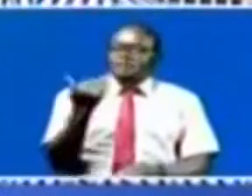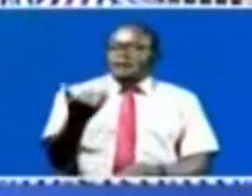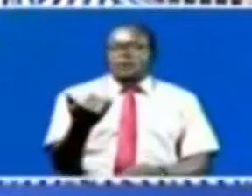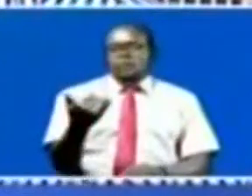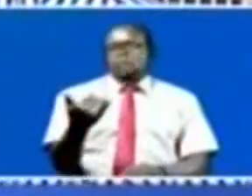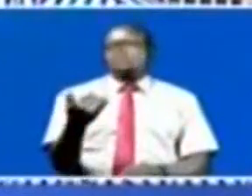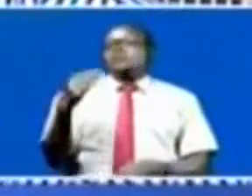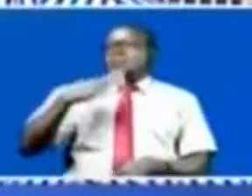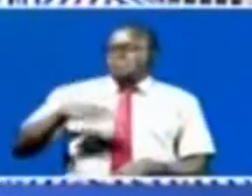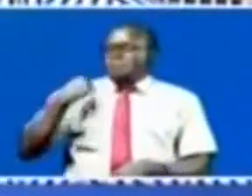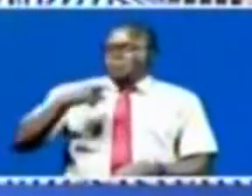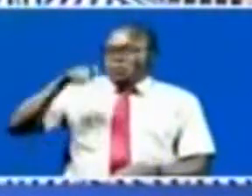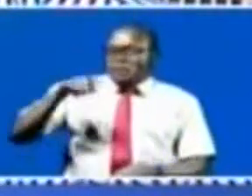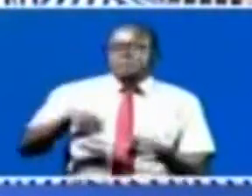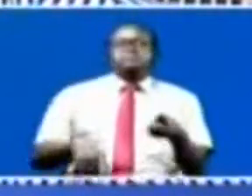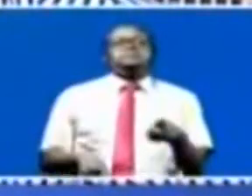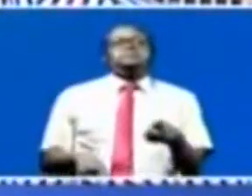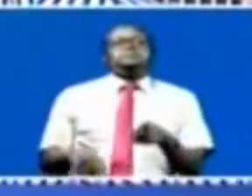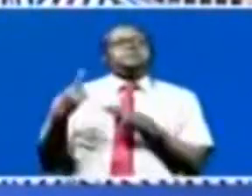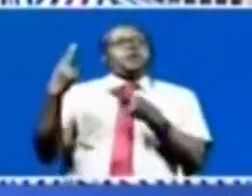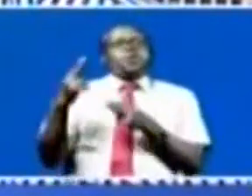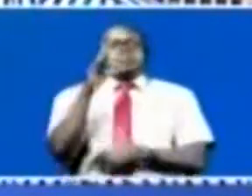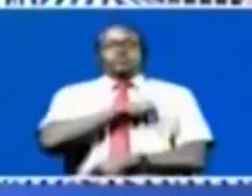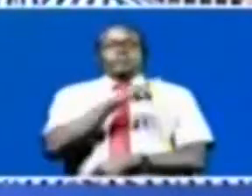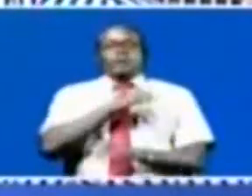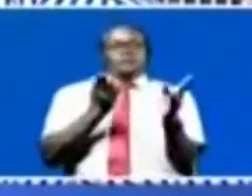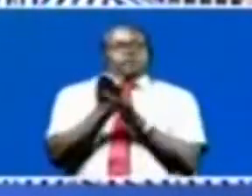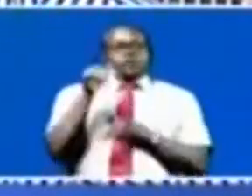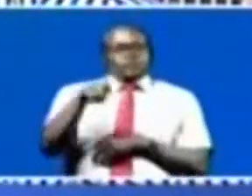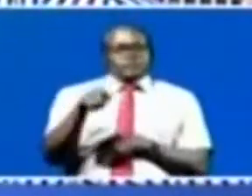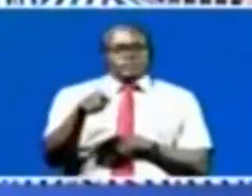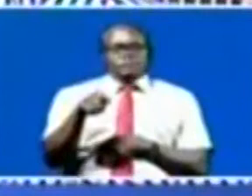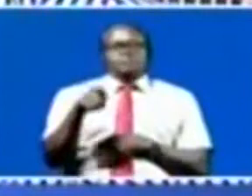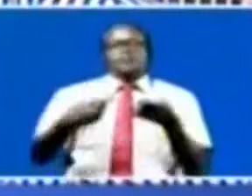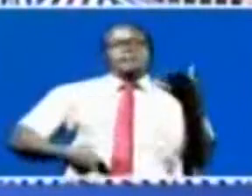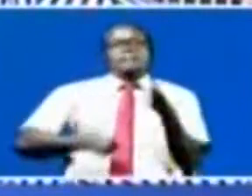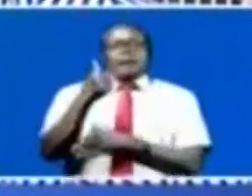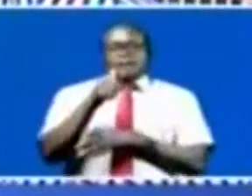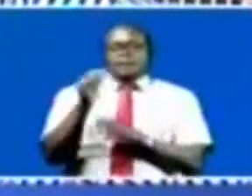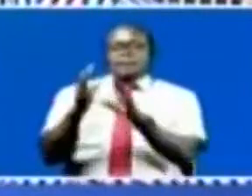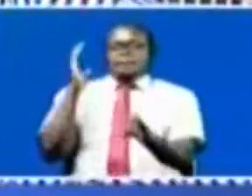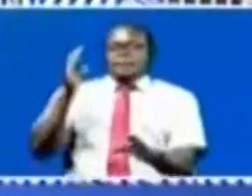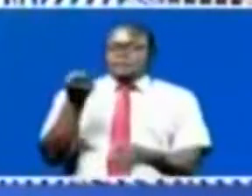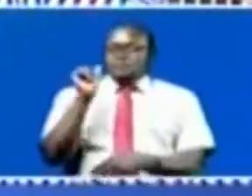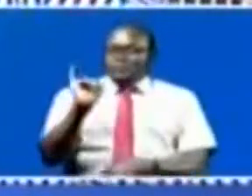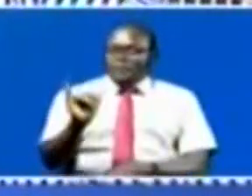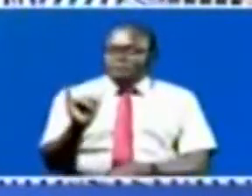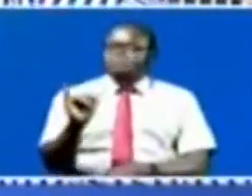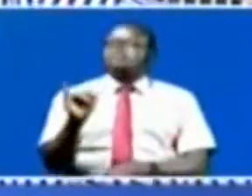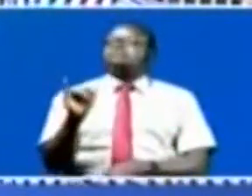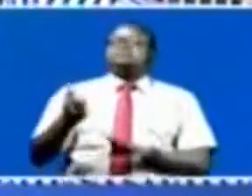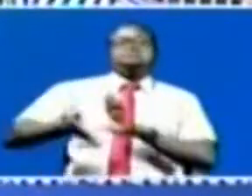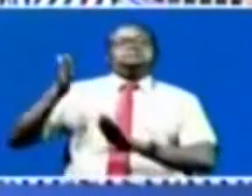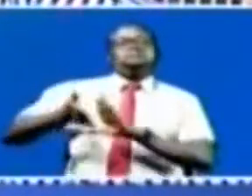watu wanahitaji wanatarajia kunufaika na ununuzi wa yale mabasi. Ndio maana unaona